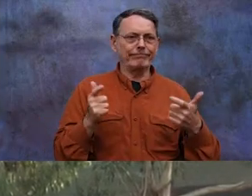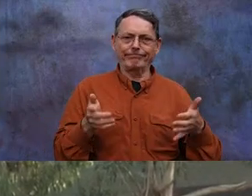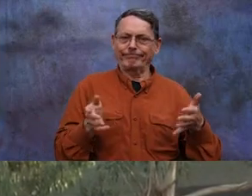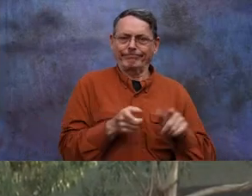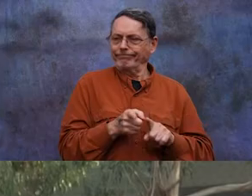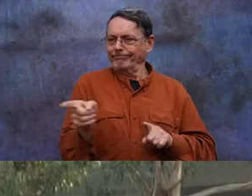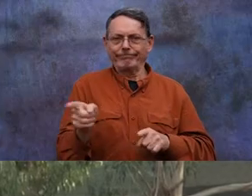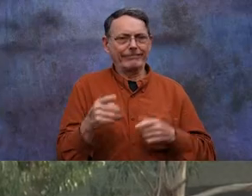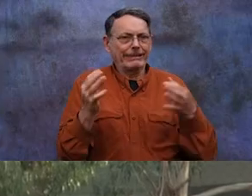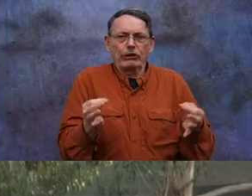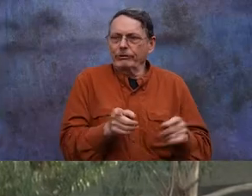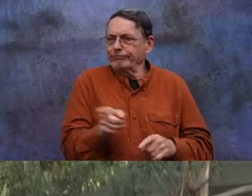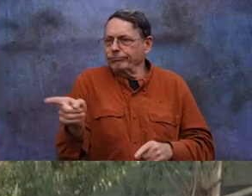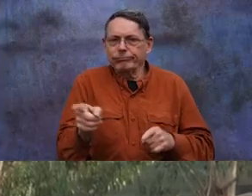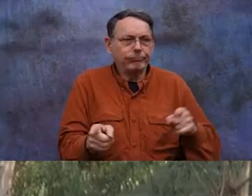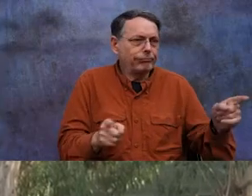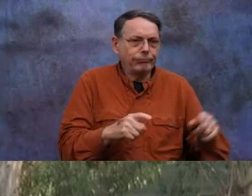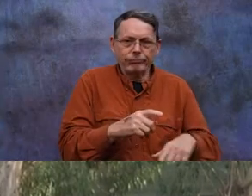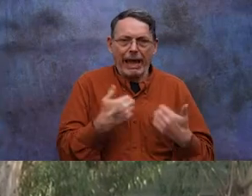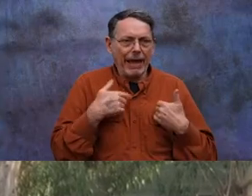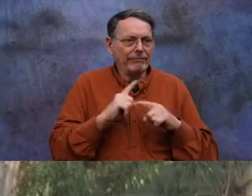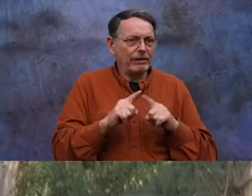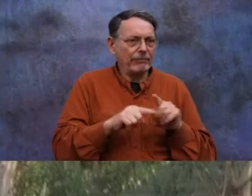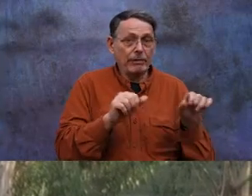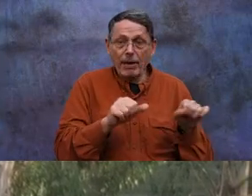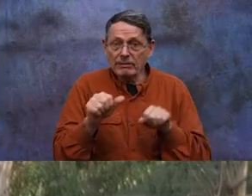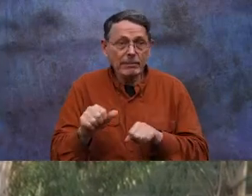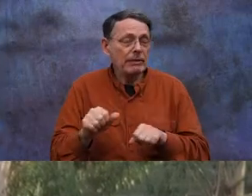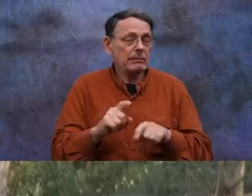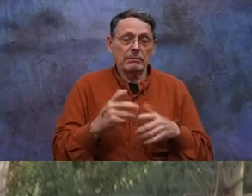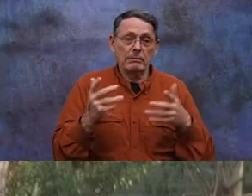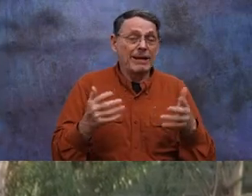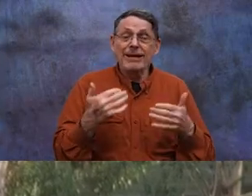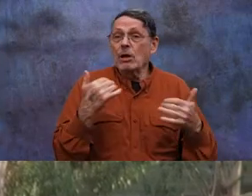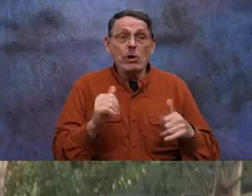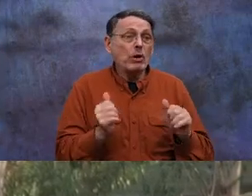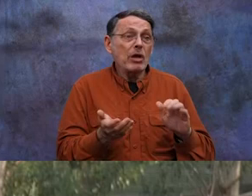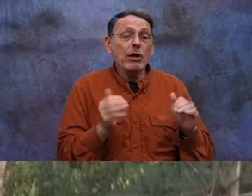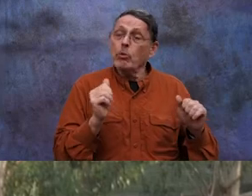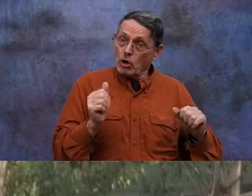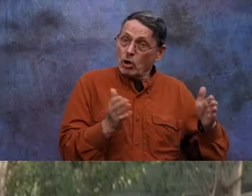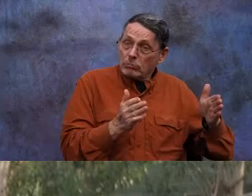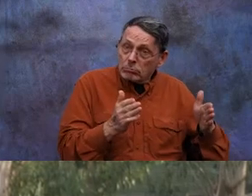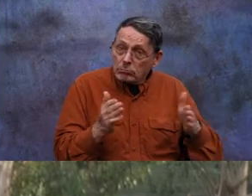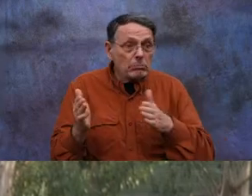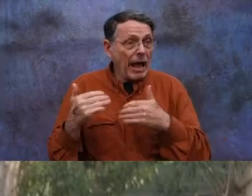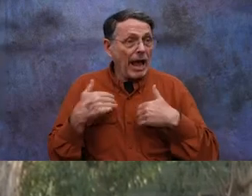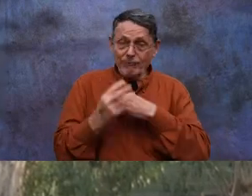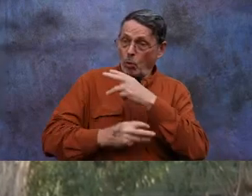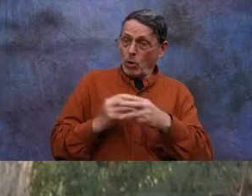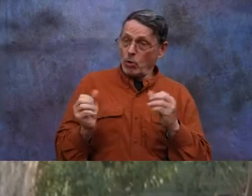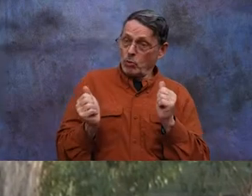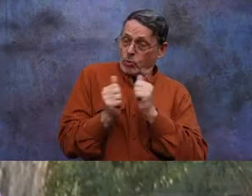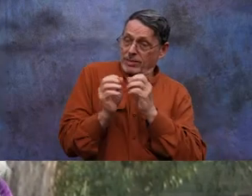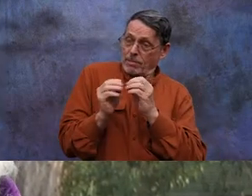and of possibility. We could move into a world of greater justice and greater freedom, or